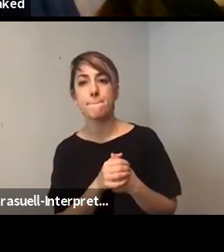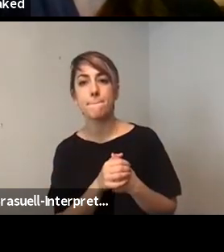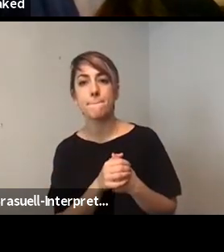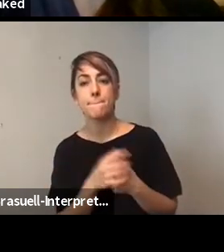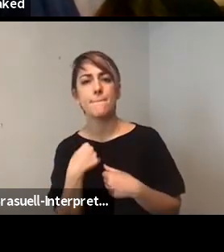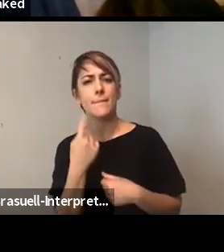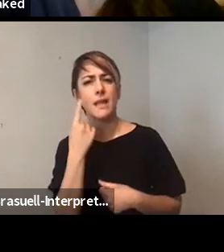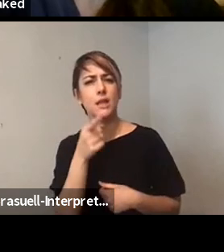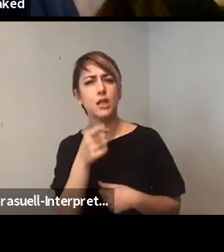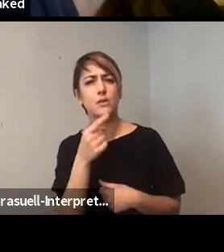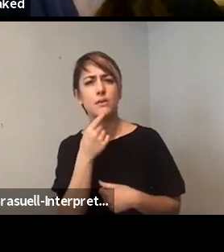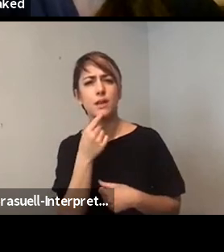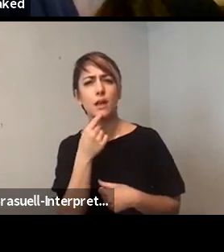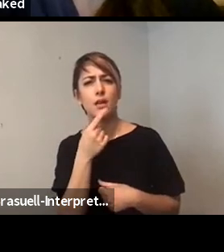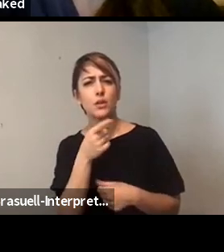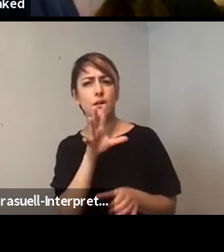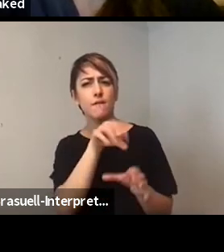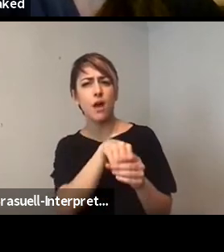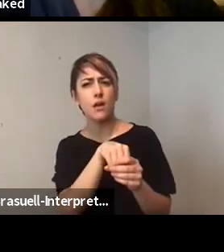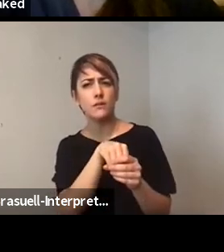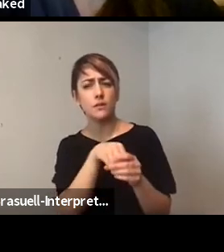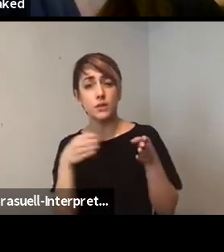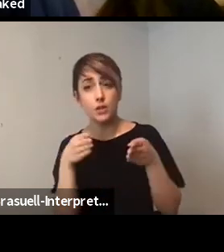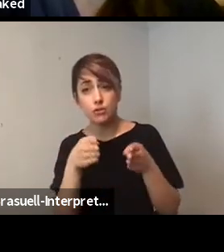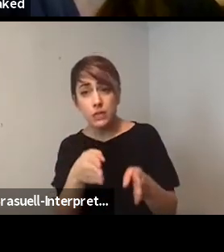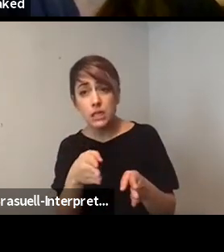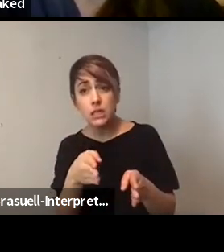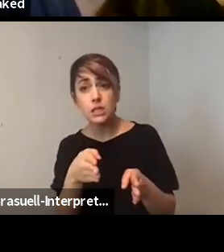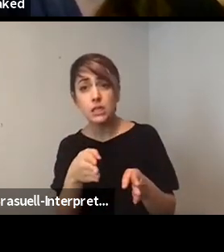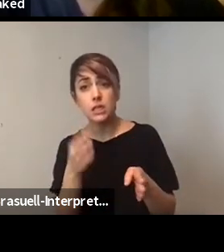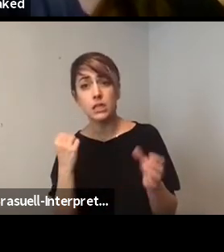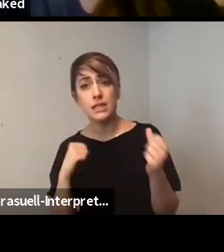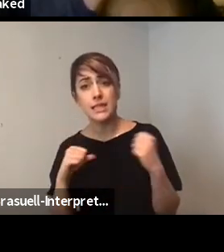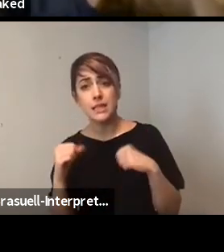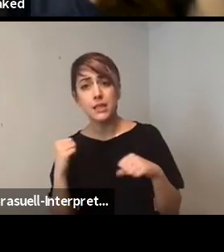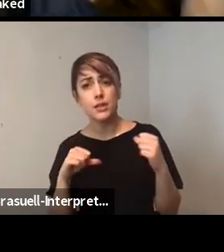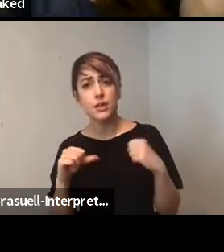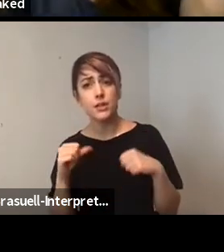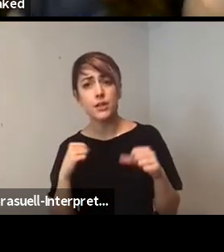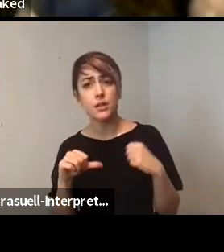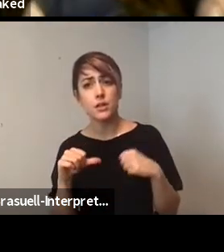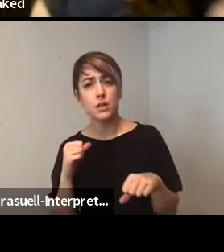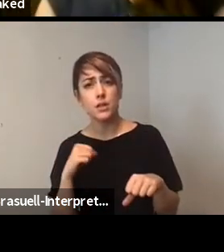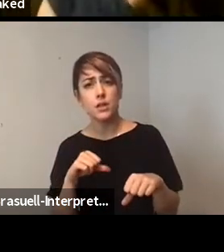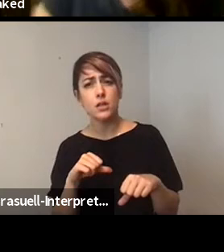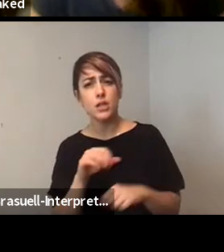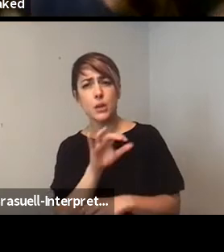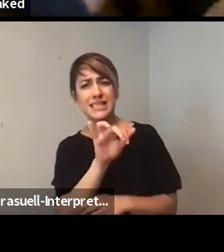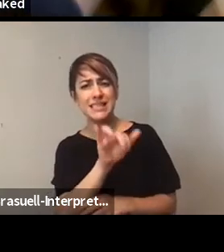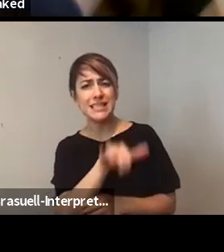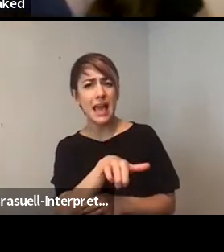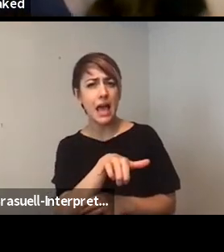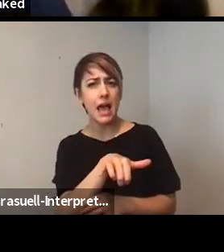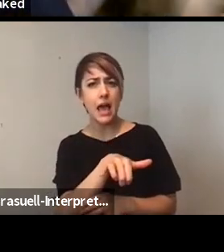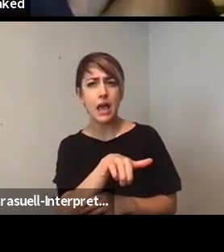to take some performance out onto the streets. Is that like a step in the process of getting back